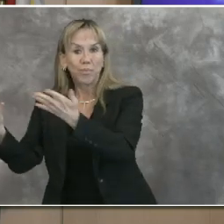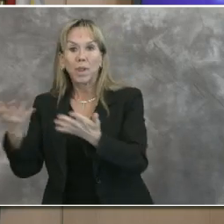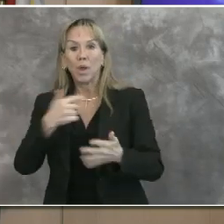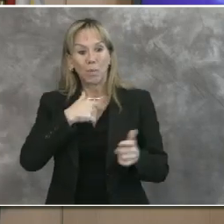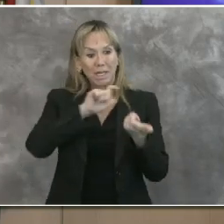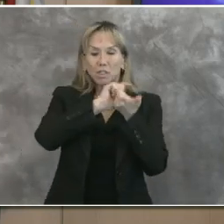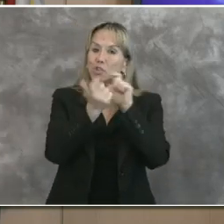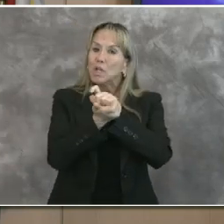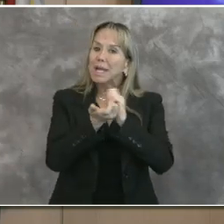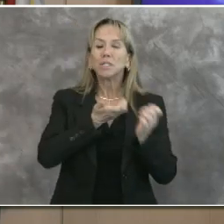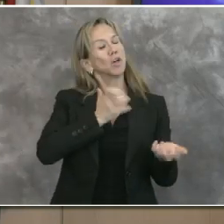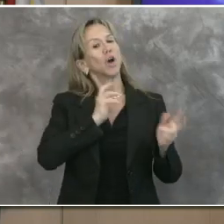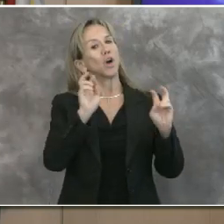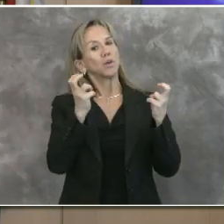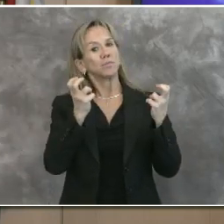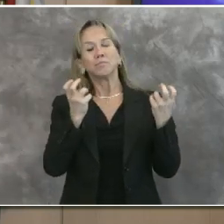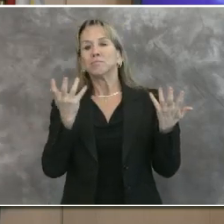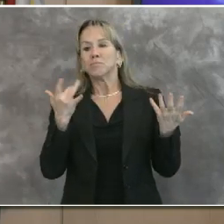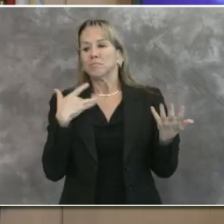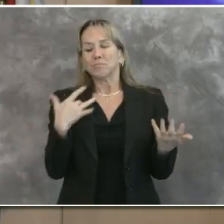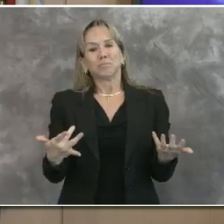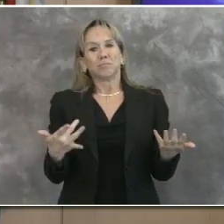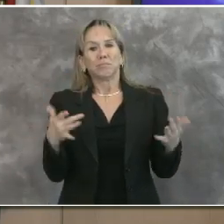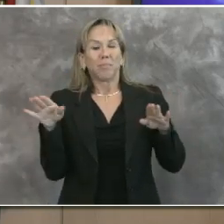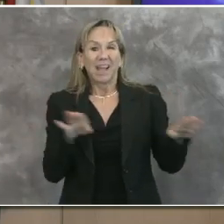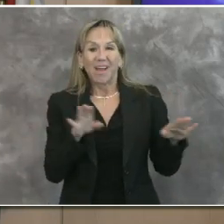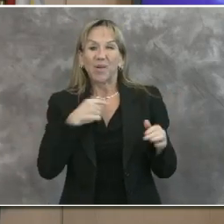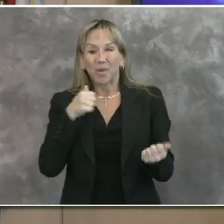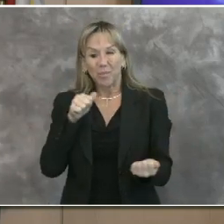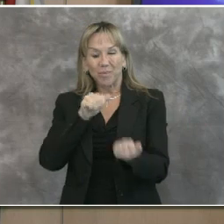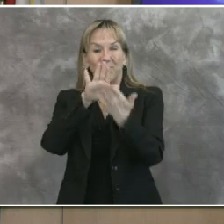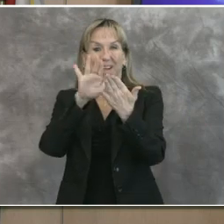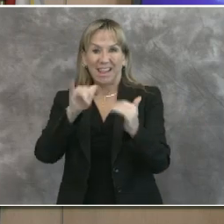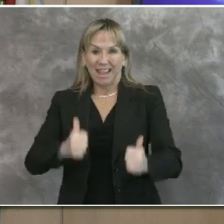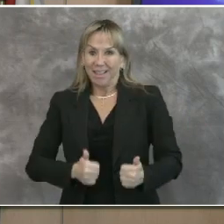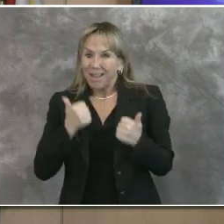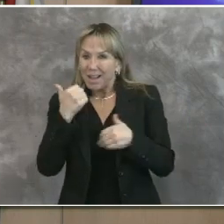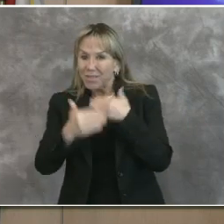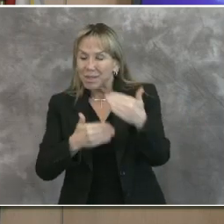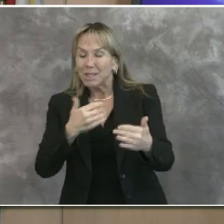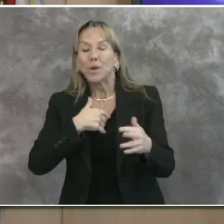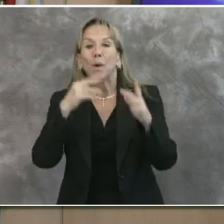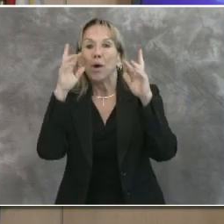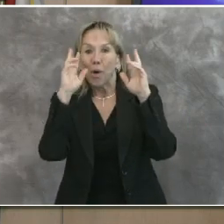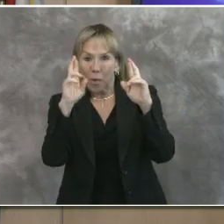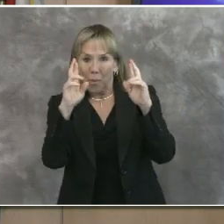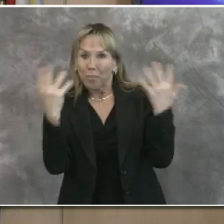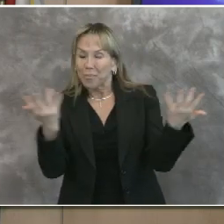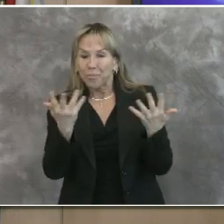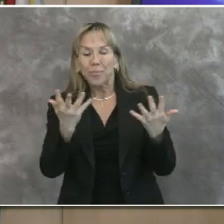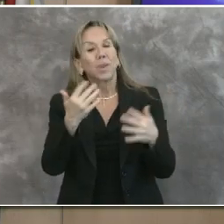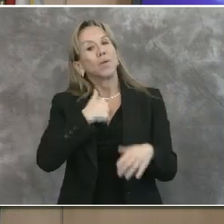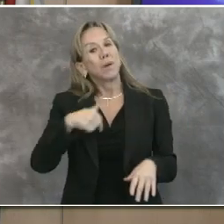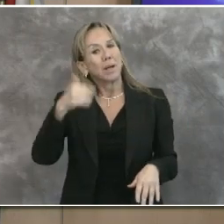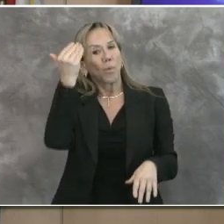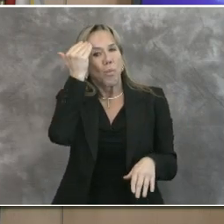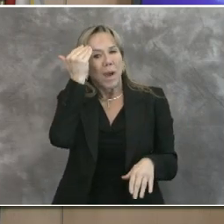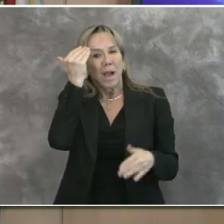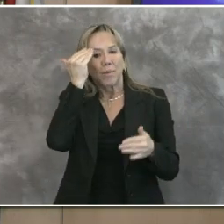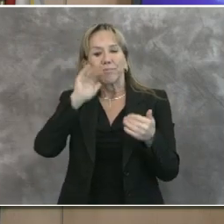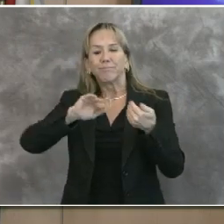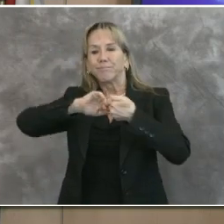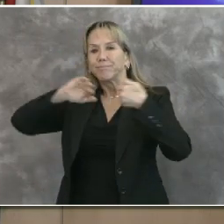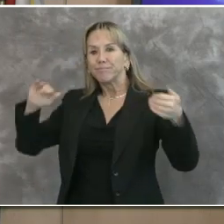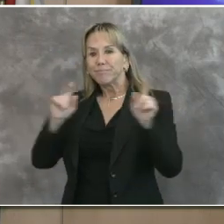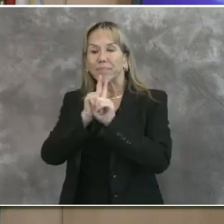change our posture, we change the way that we go about life. The hope is that by greater awareness and commitment of the need to physically